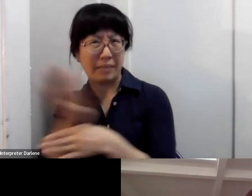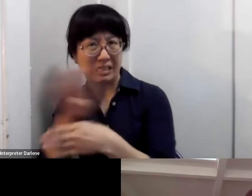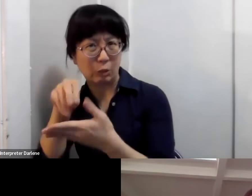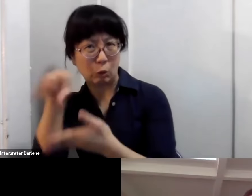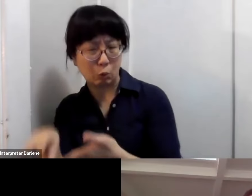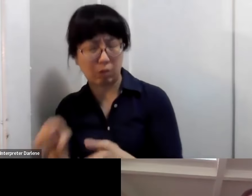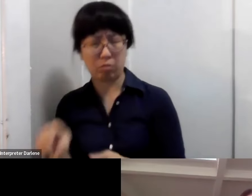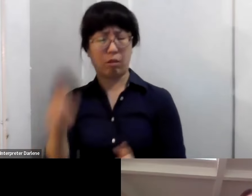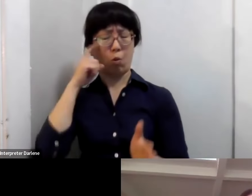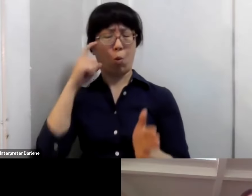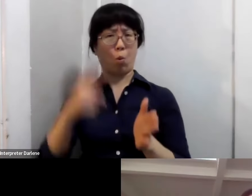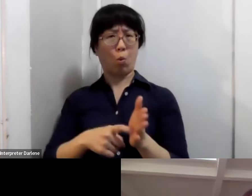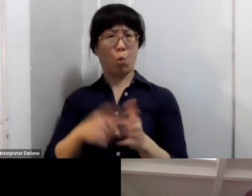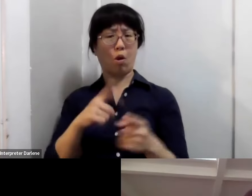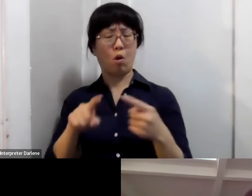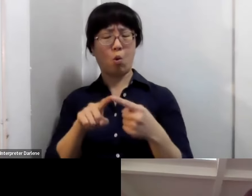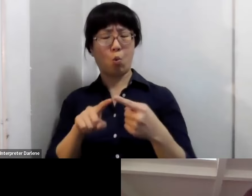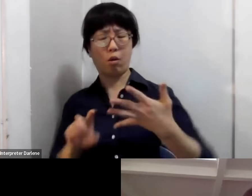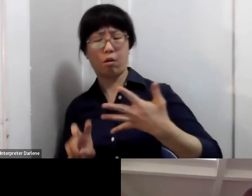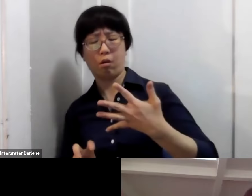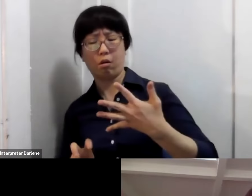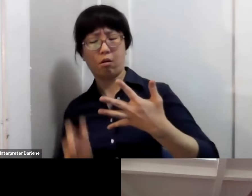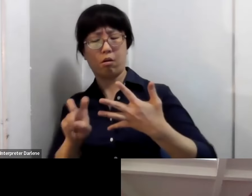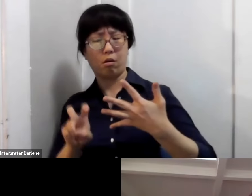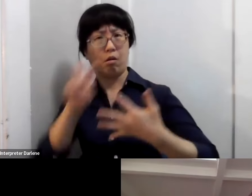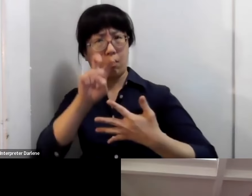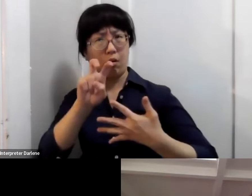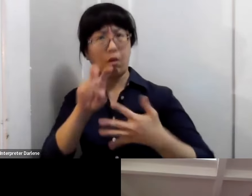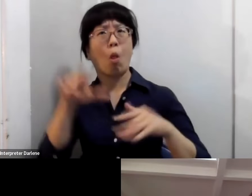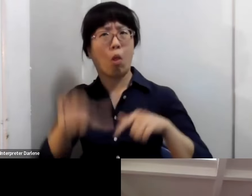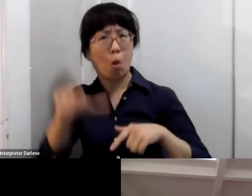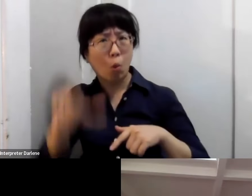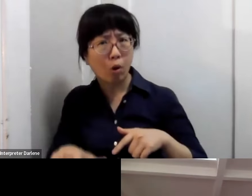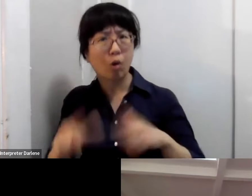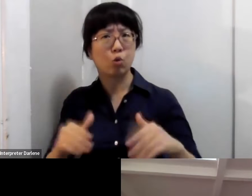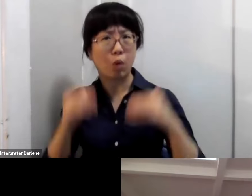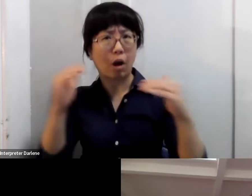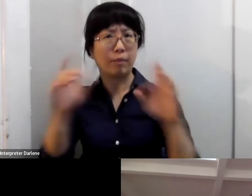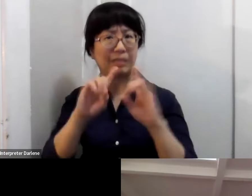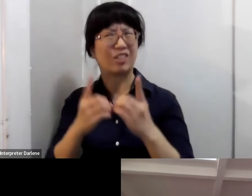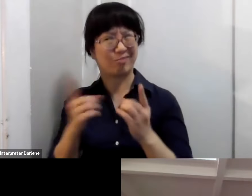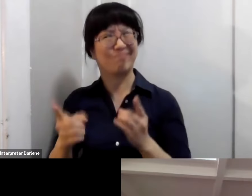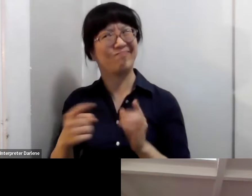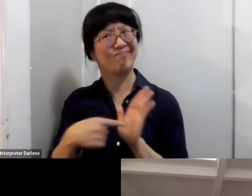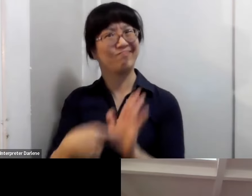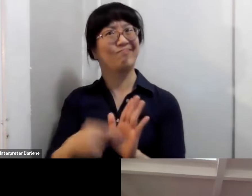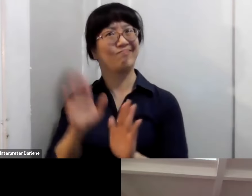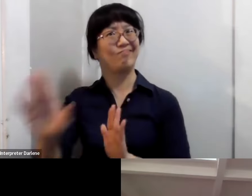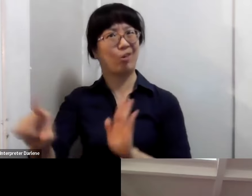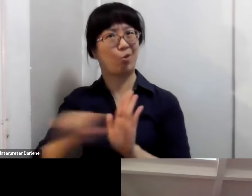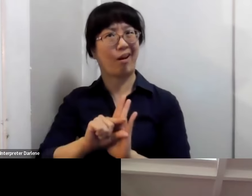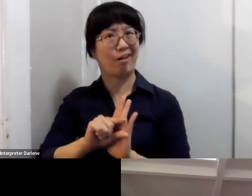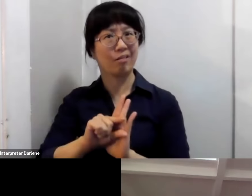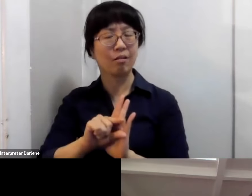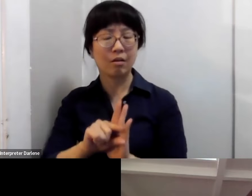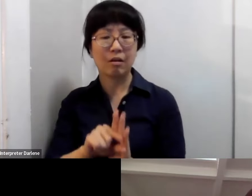a difference when they jump from lower to upper division coursework in their grade. It reflects in their grade. And often what we see them doing